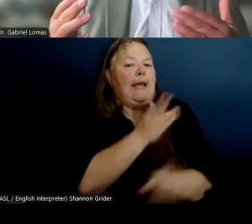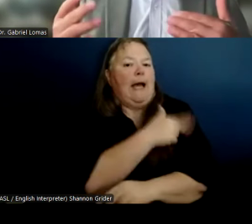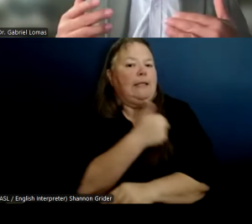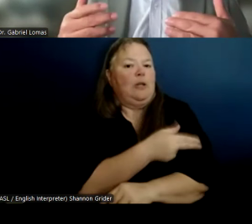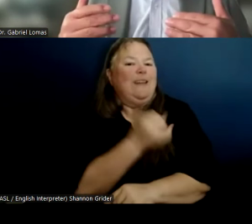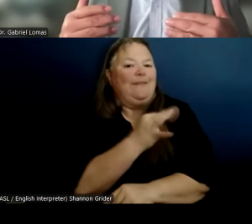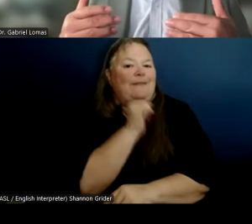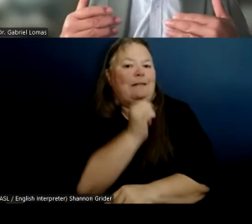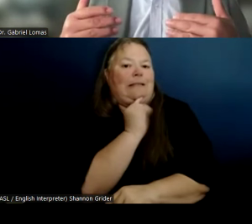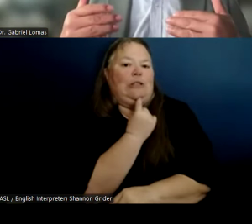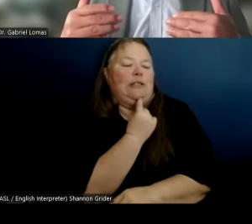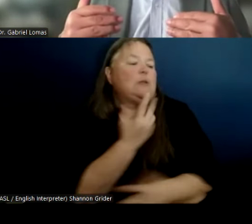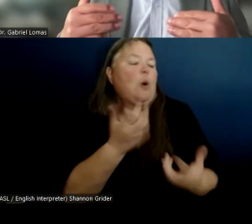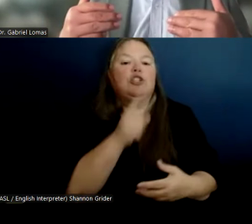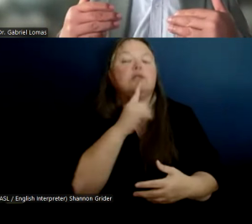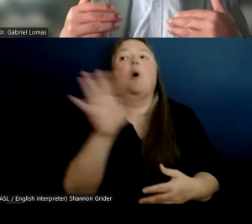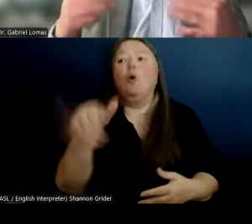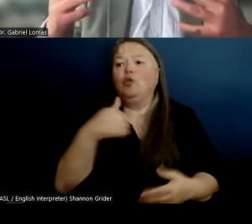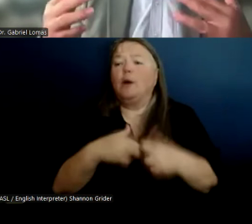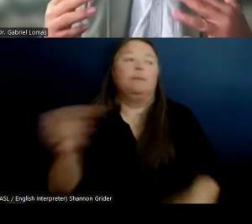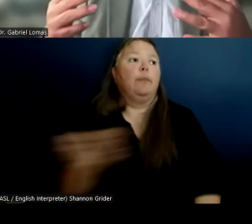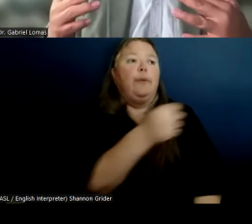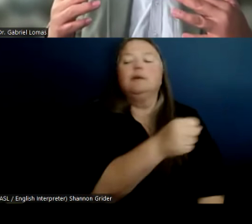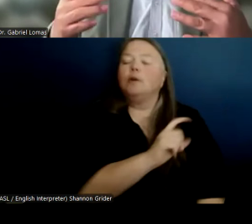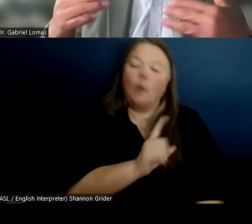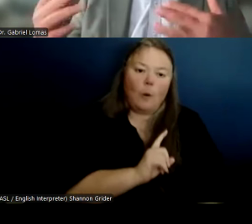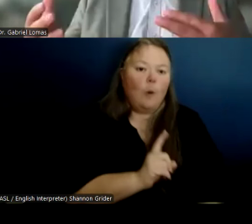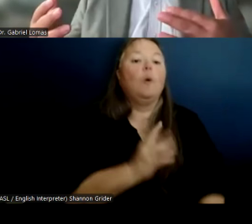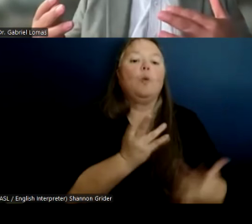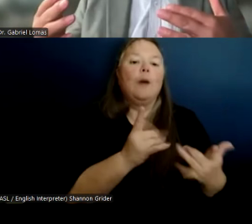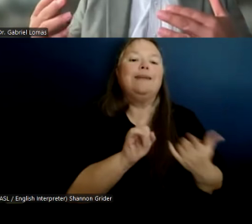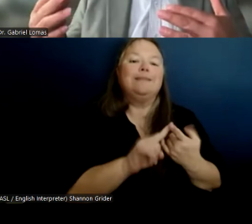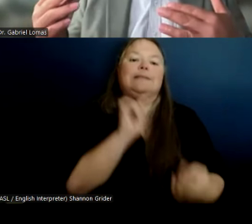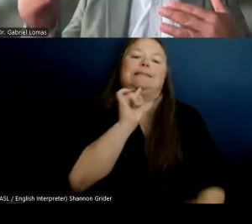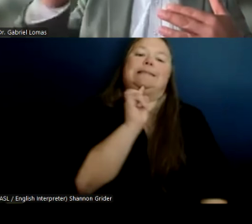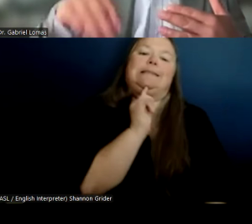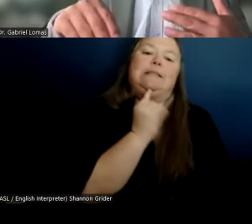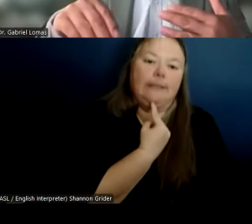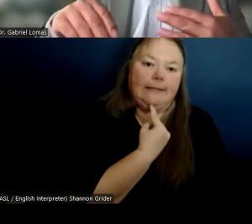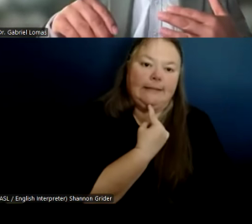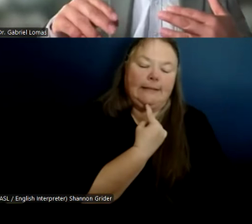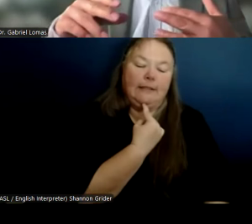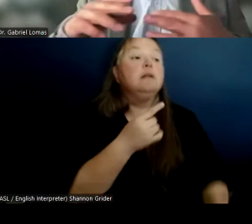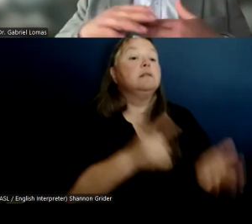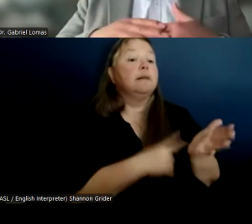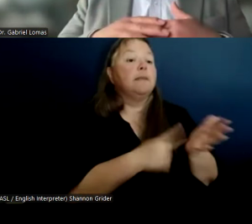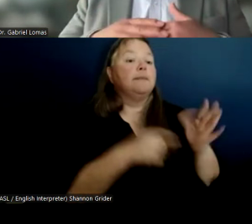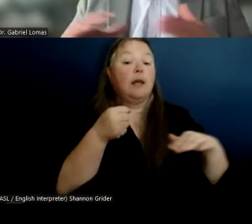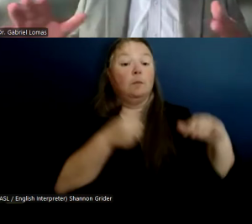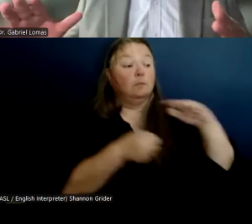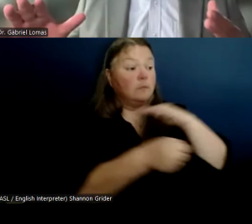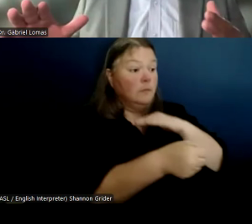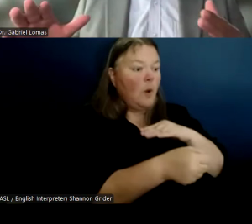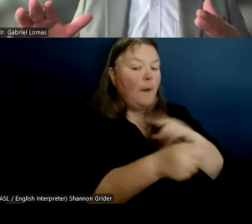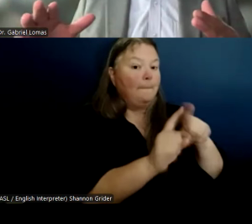serious. Sometimes what will happen is somebody who's maybe not that serious, but they need the hospitalization, they'll go in and they'll be exposed to people who are